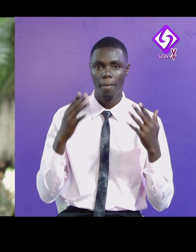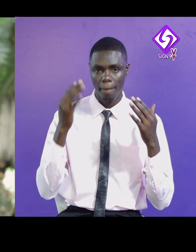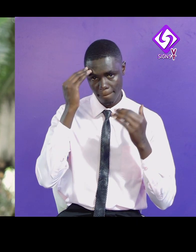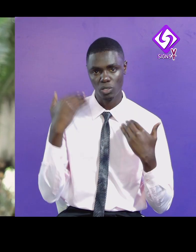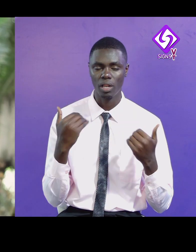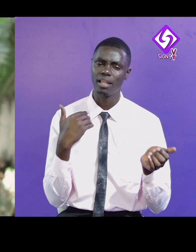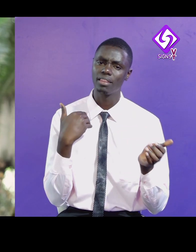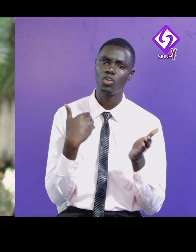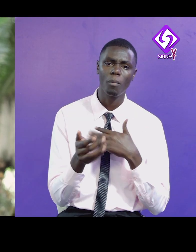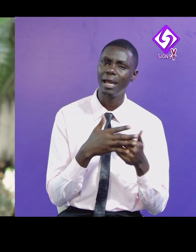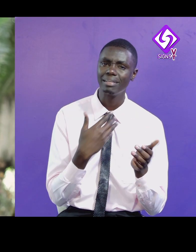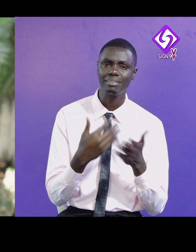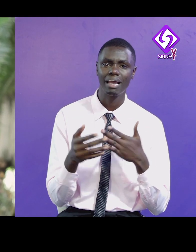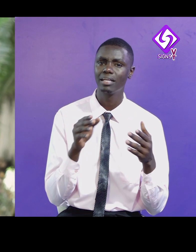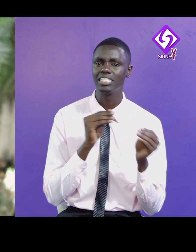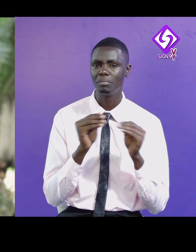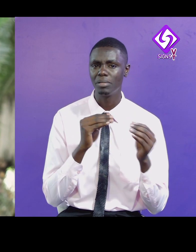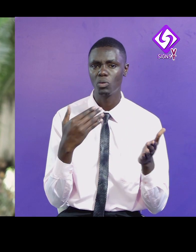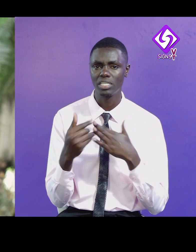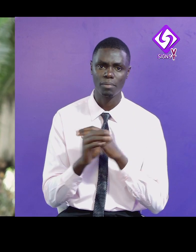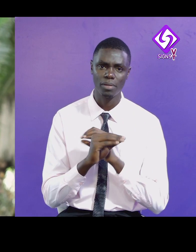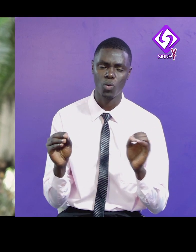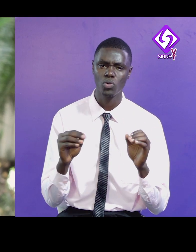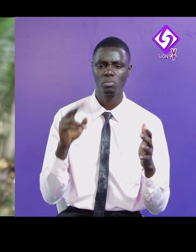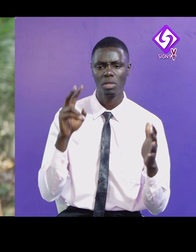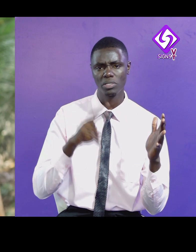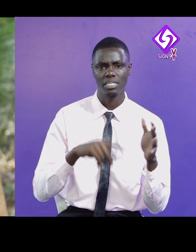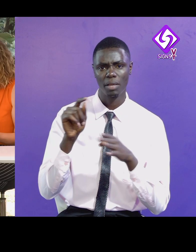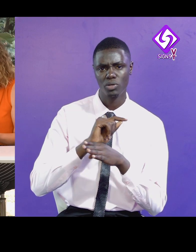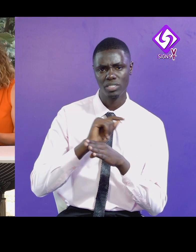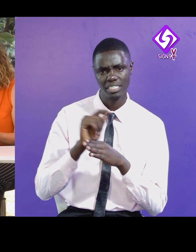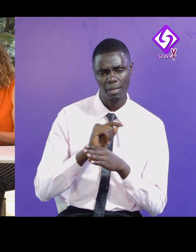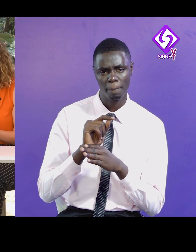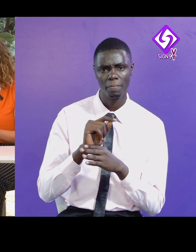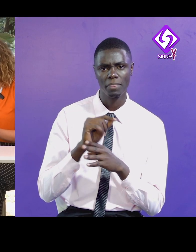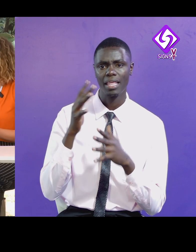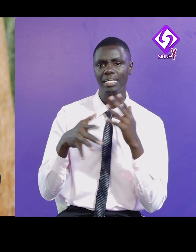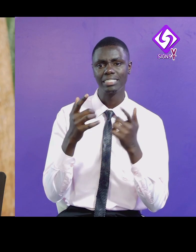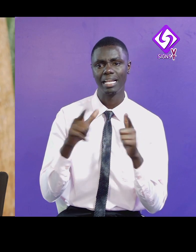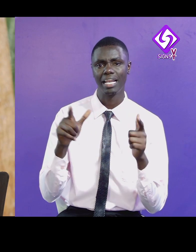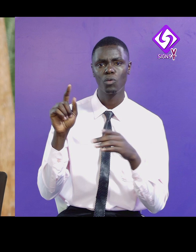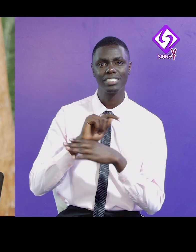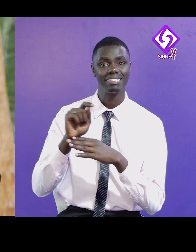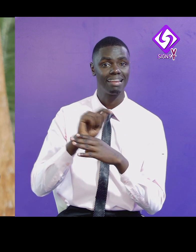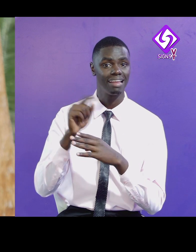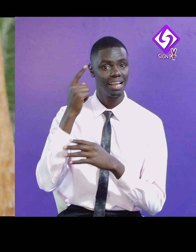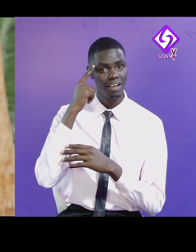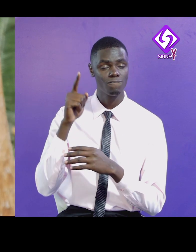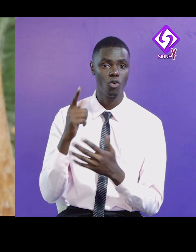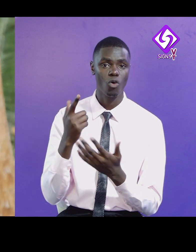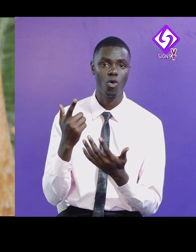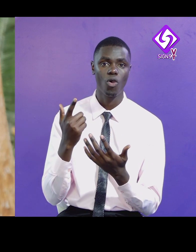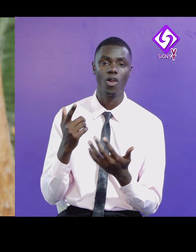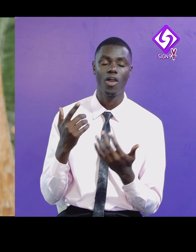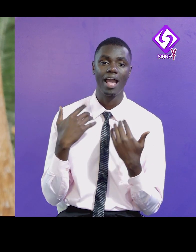ability. And I was reading about training, sign language training for the